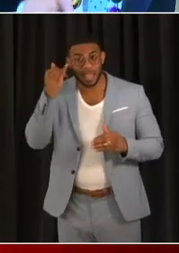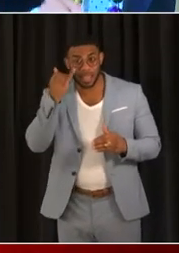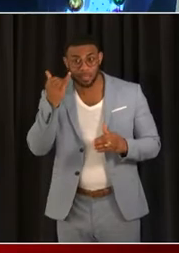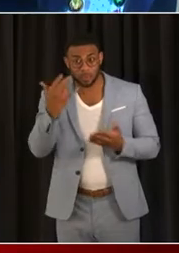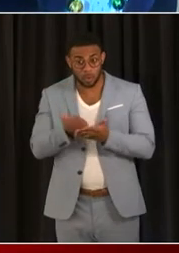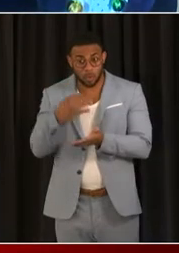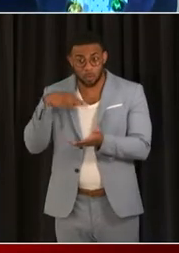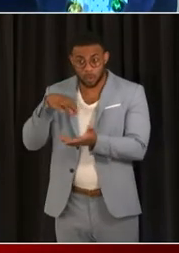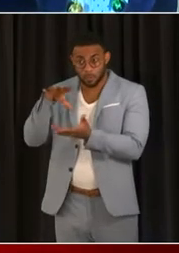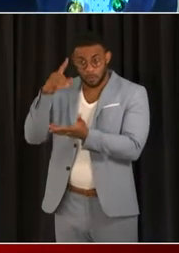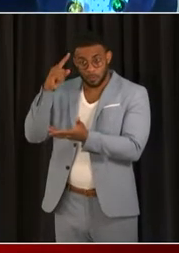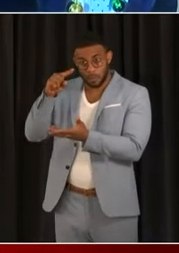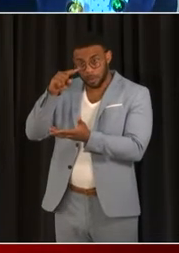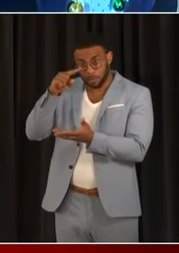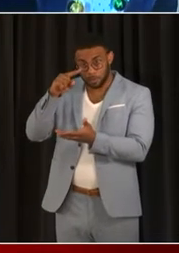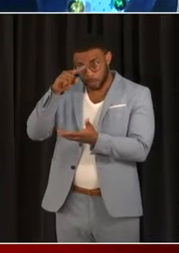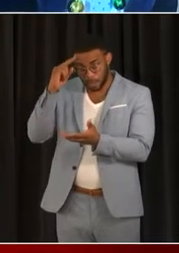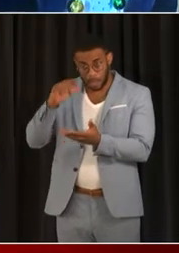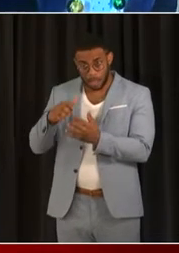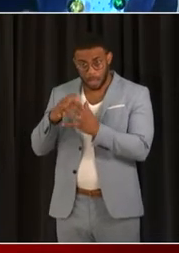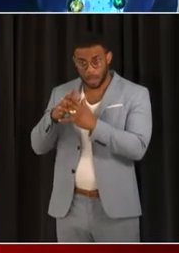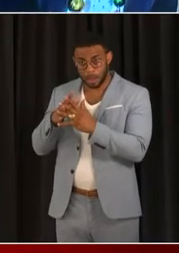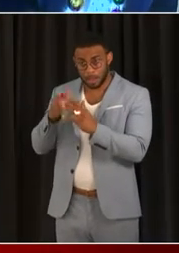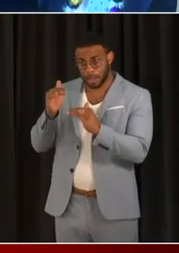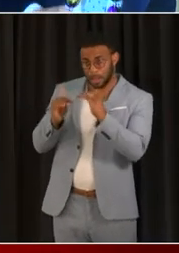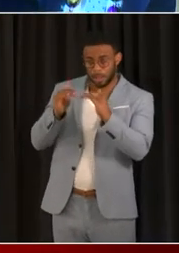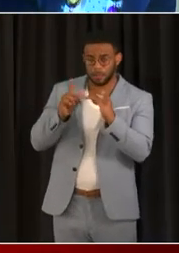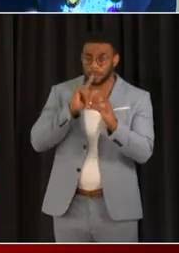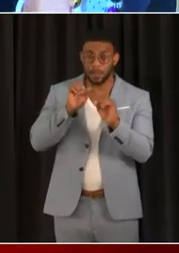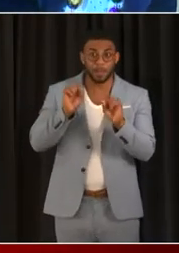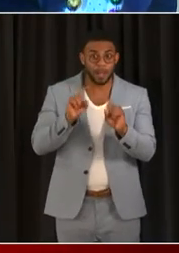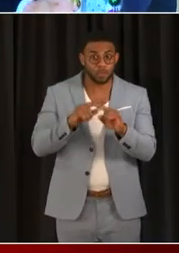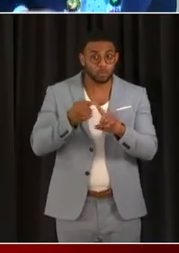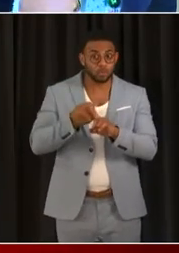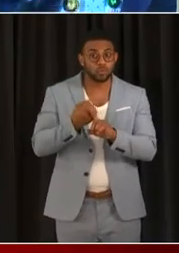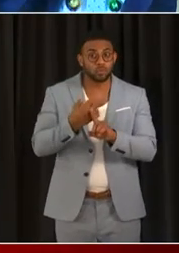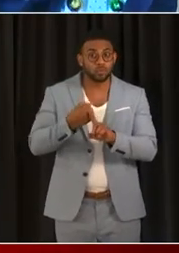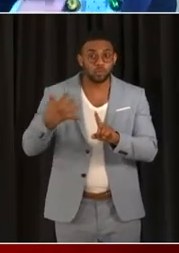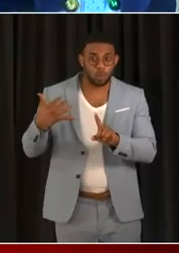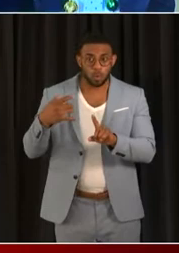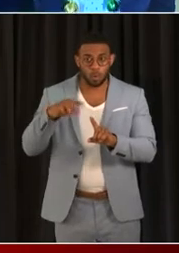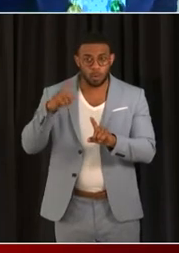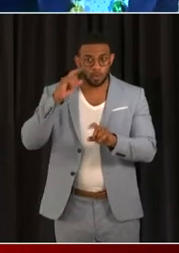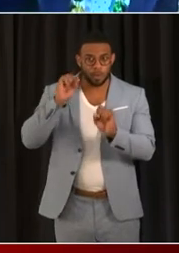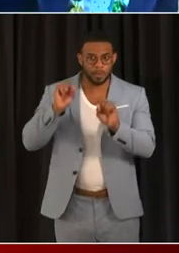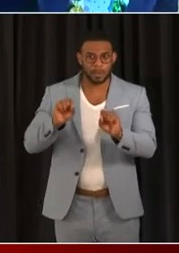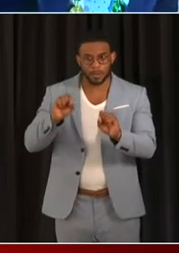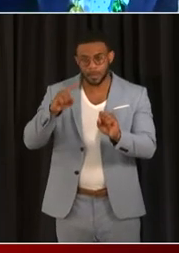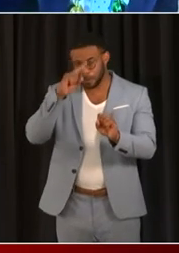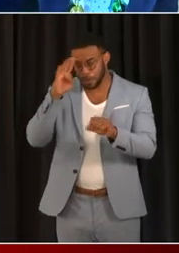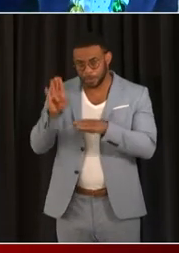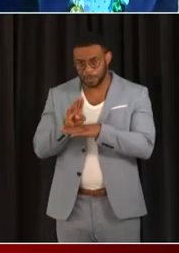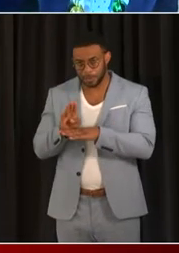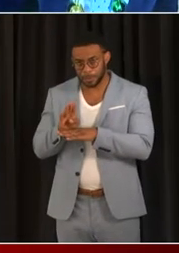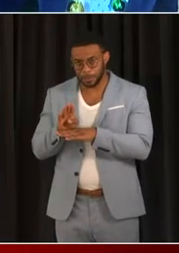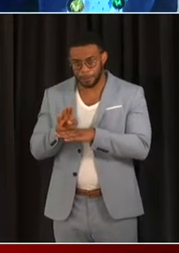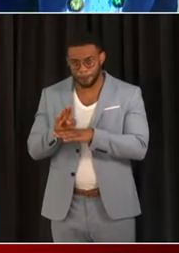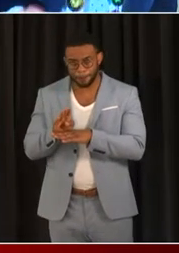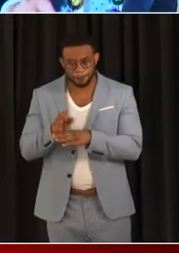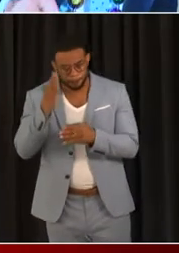If this revenue of black entrepreneurs were to be leveraged, it would be possible to grow the pool of potential black